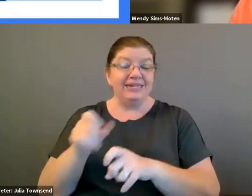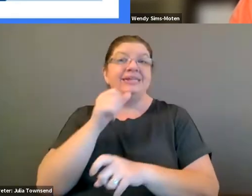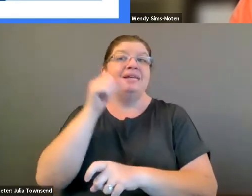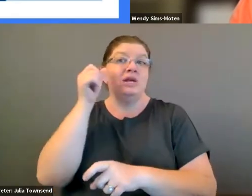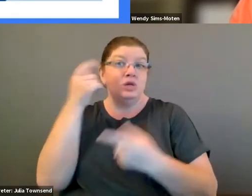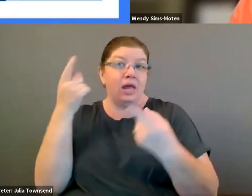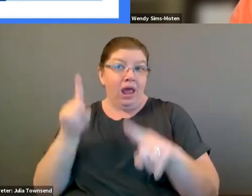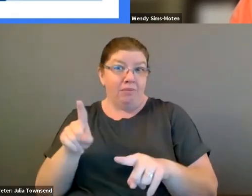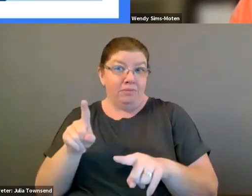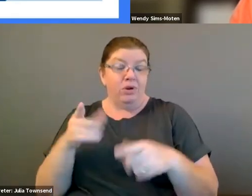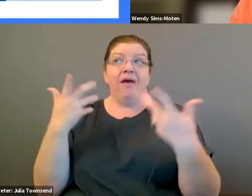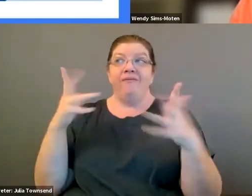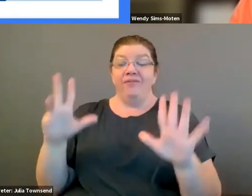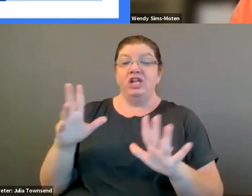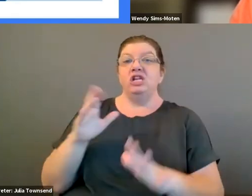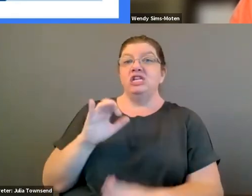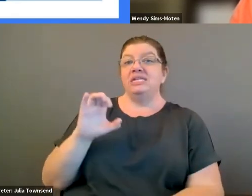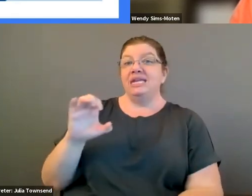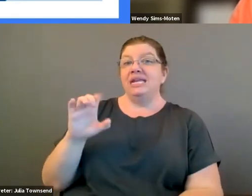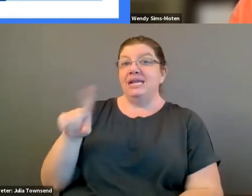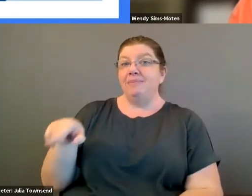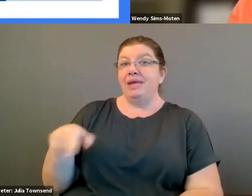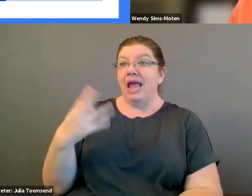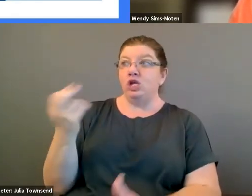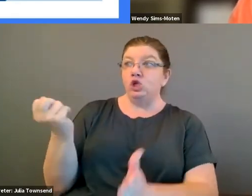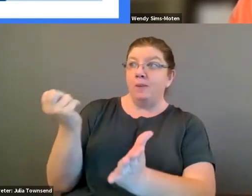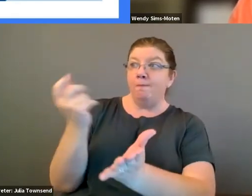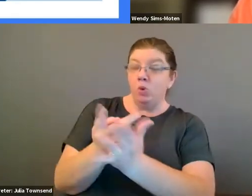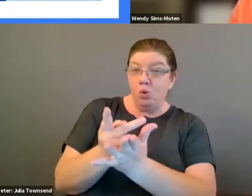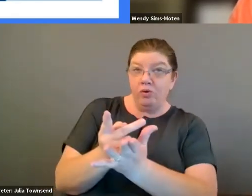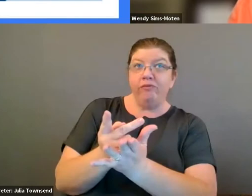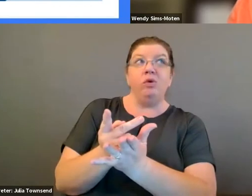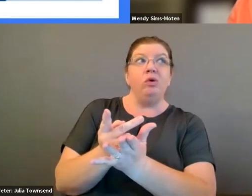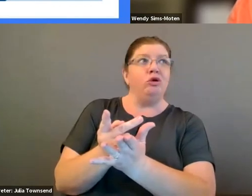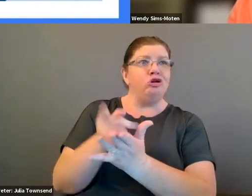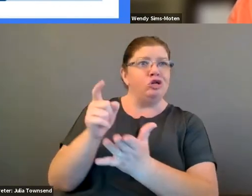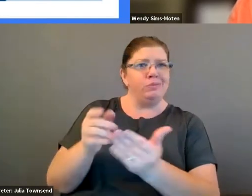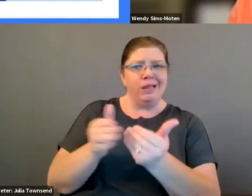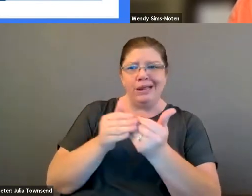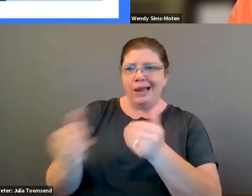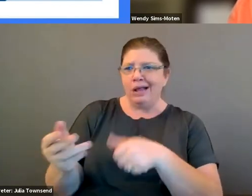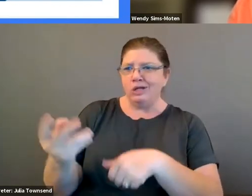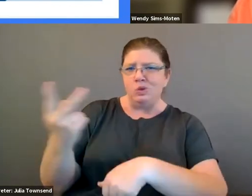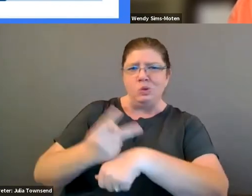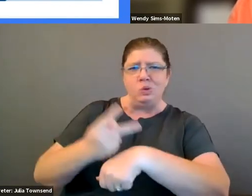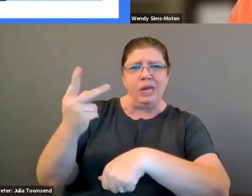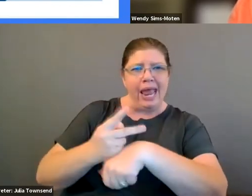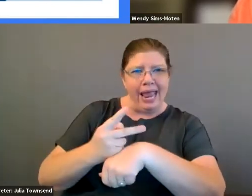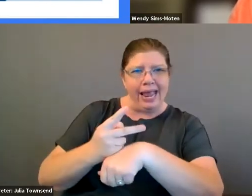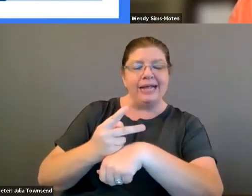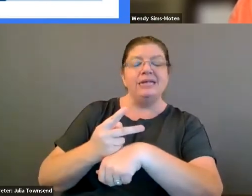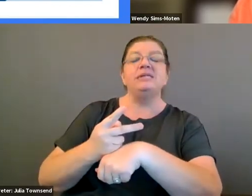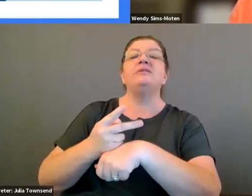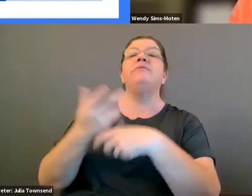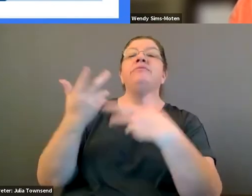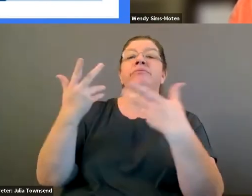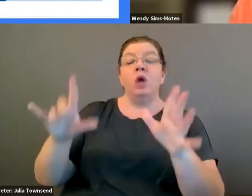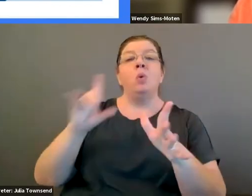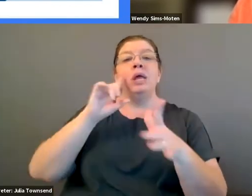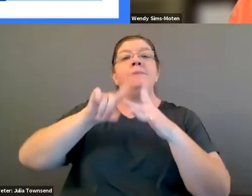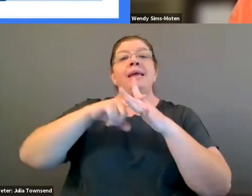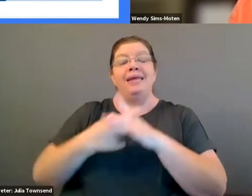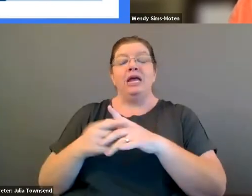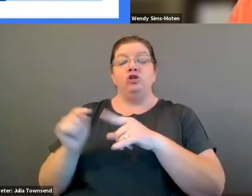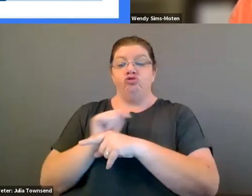receive approval from CDPH, which should be in the next 2 days, we can begin training